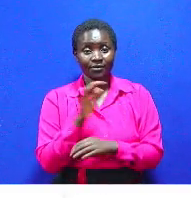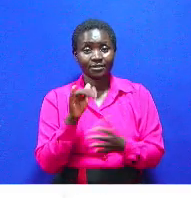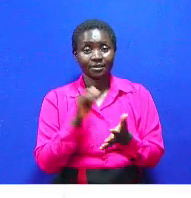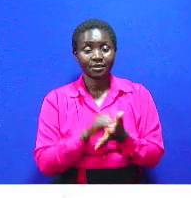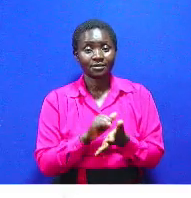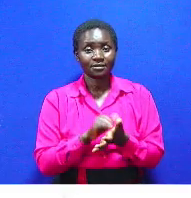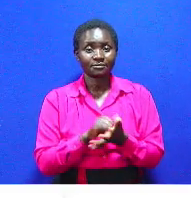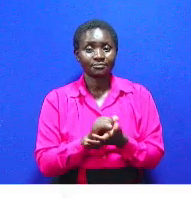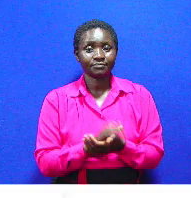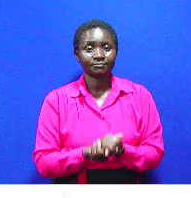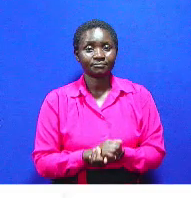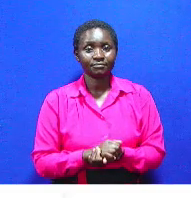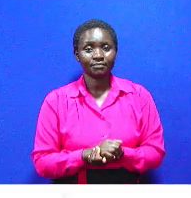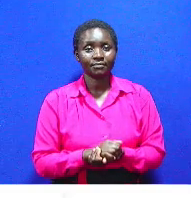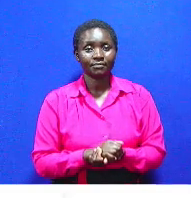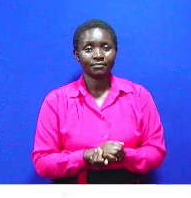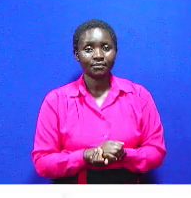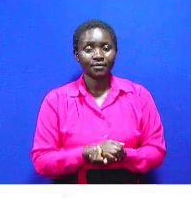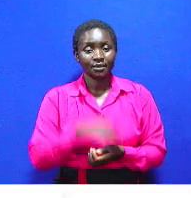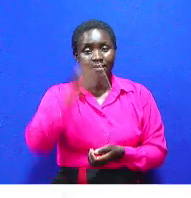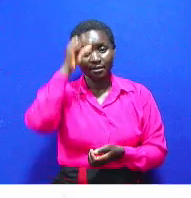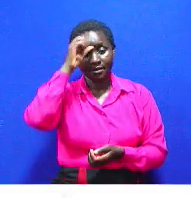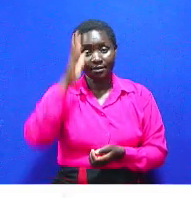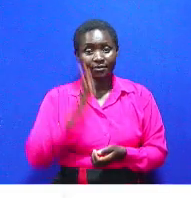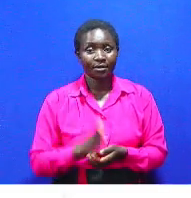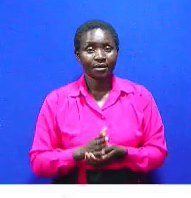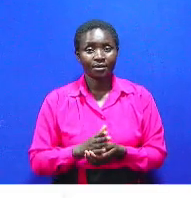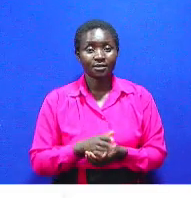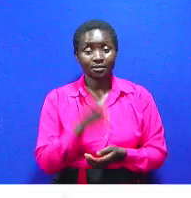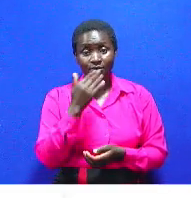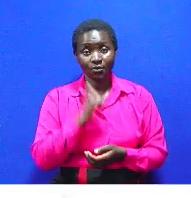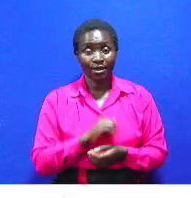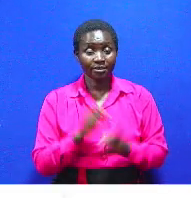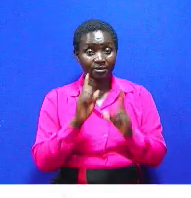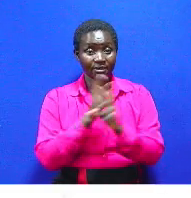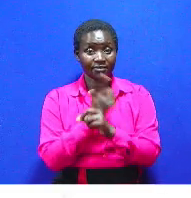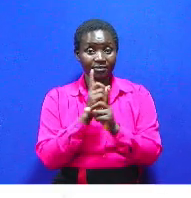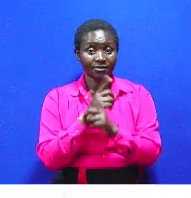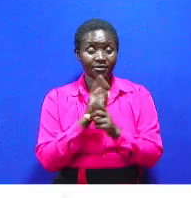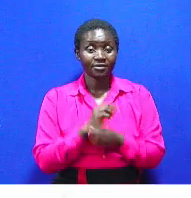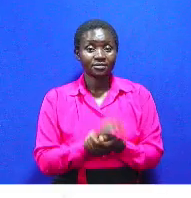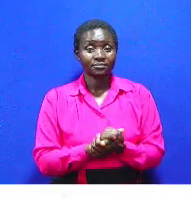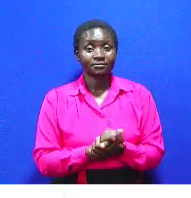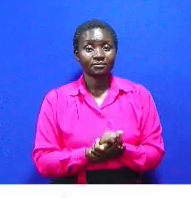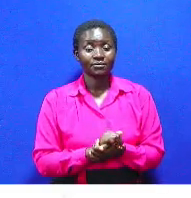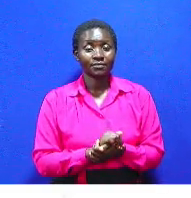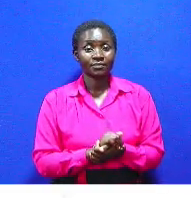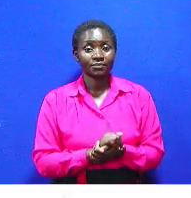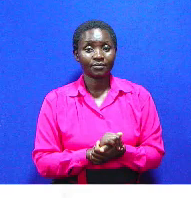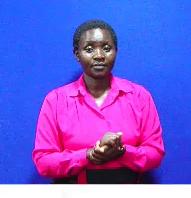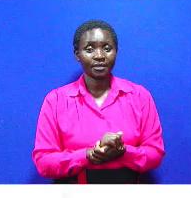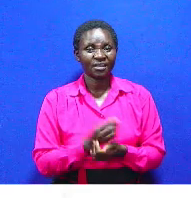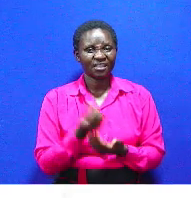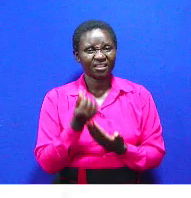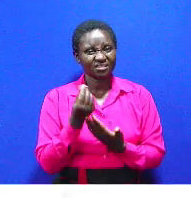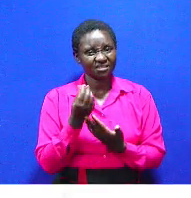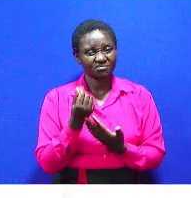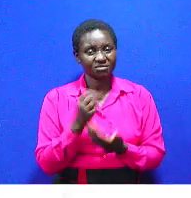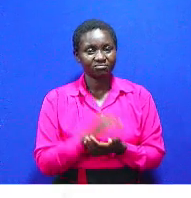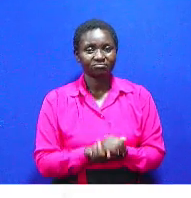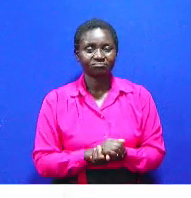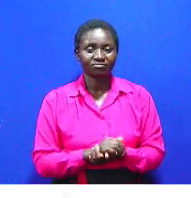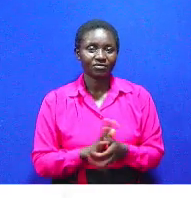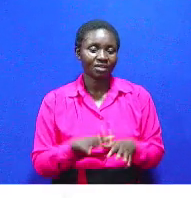have issues touching on governance, where you have differences touching on governance, as saving to Vitalico and Abuno